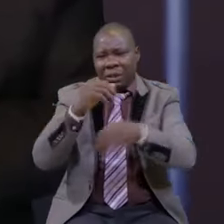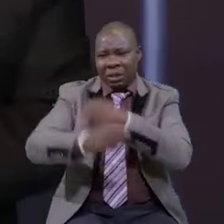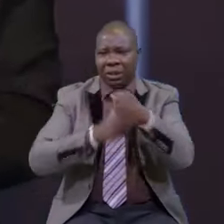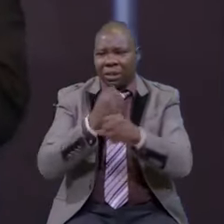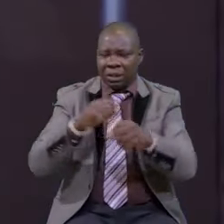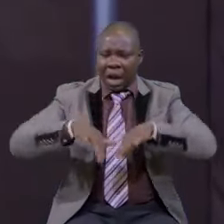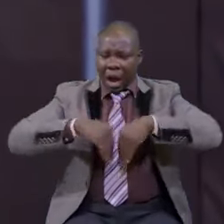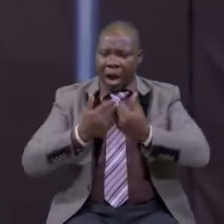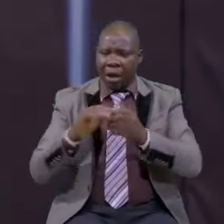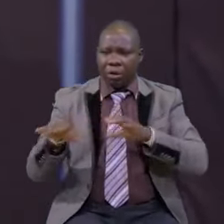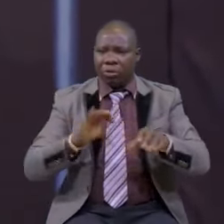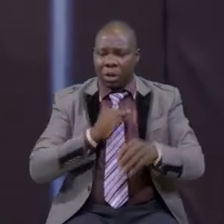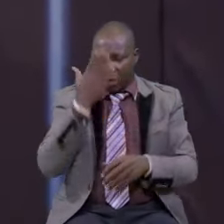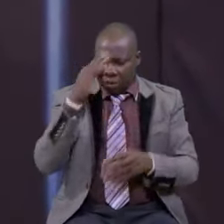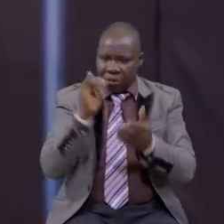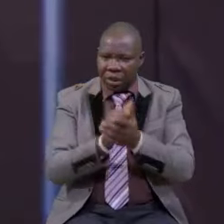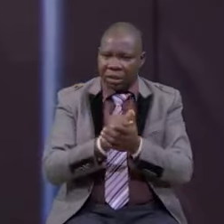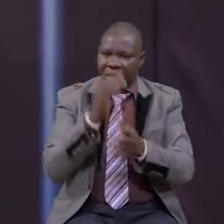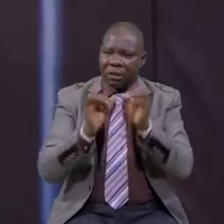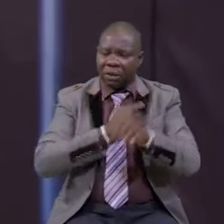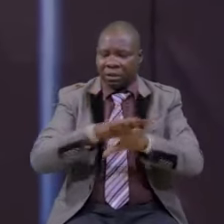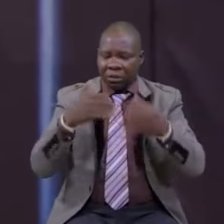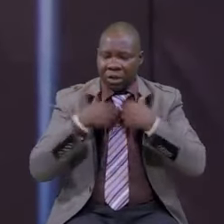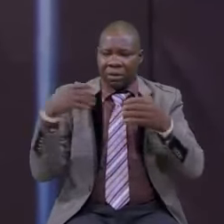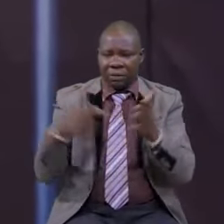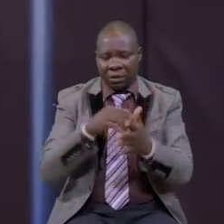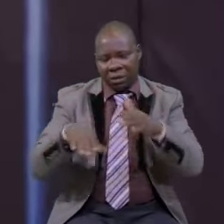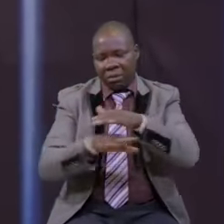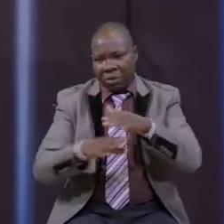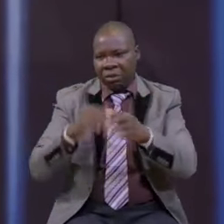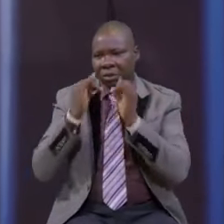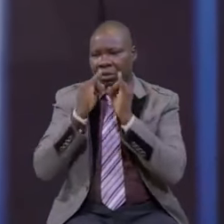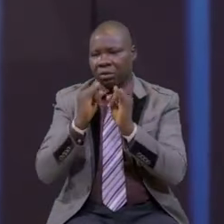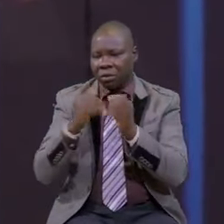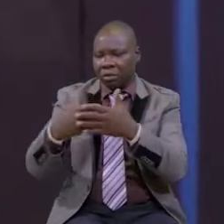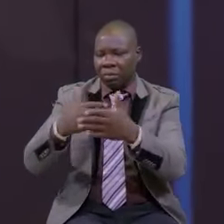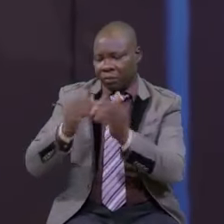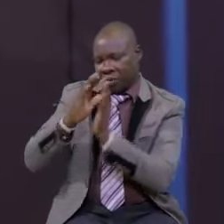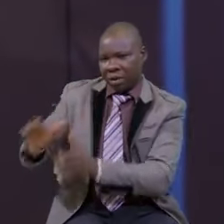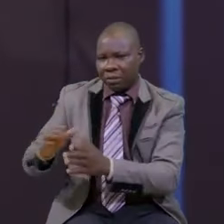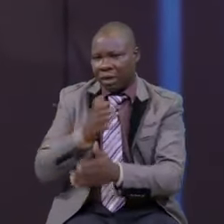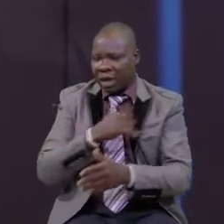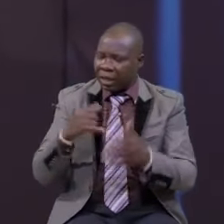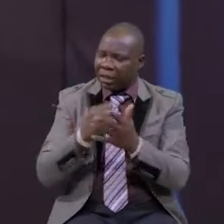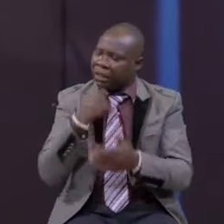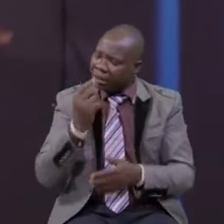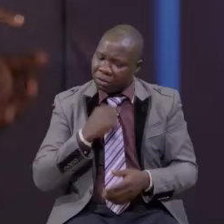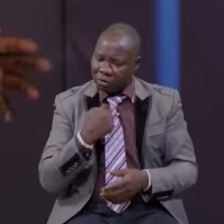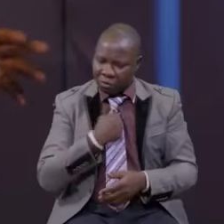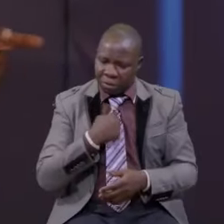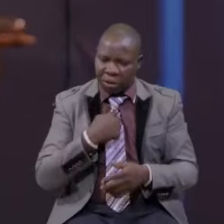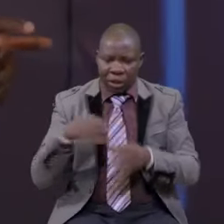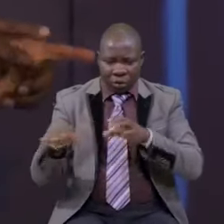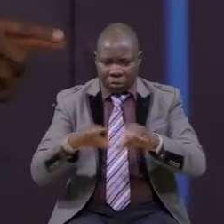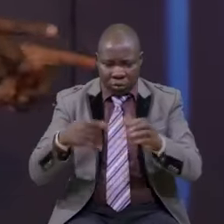didn't have this basic instruction before leaving out, that tells me get this done before you leave?